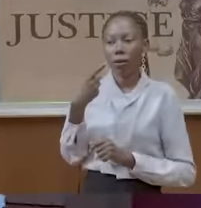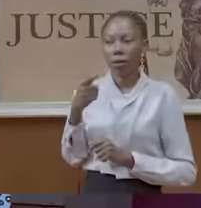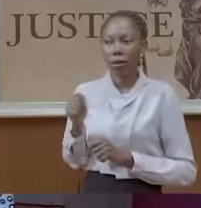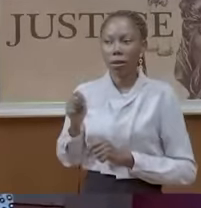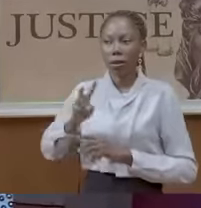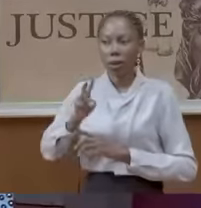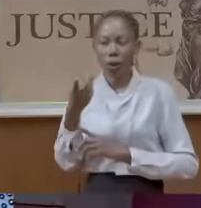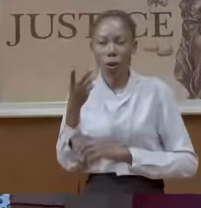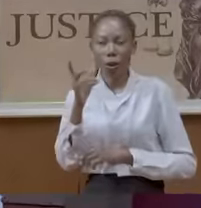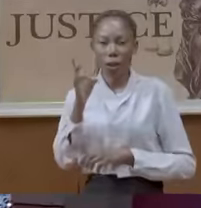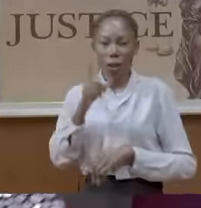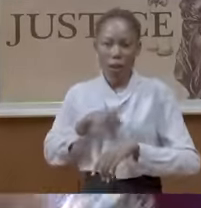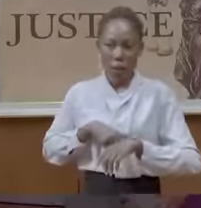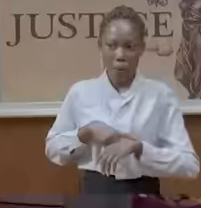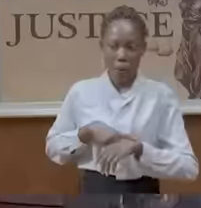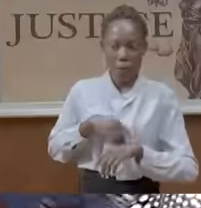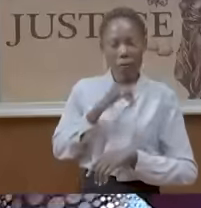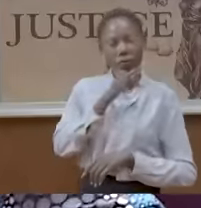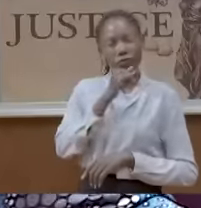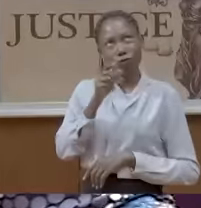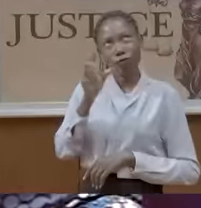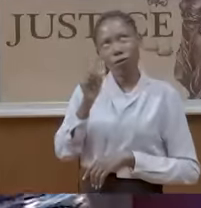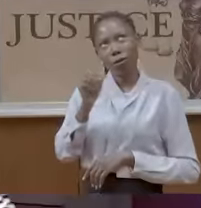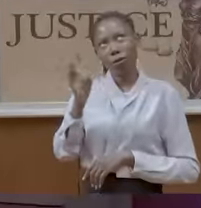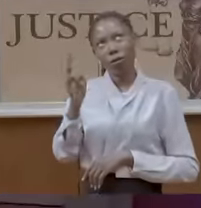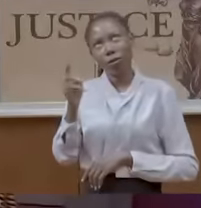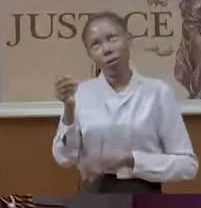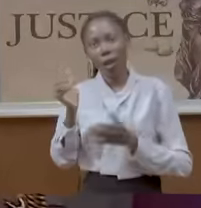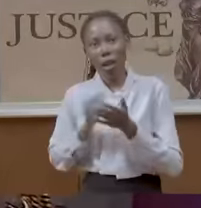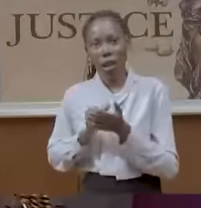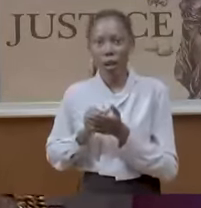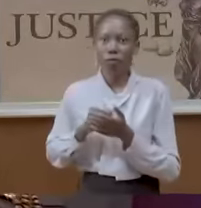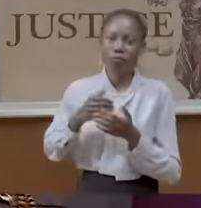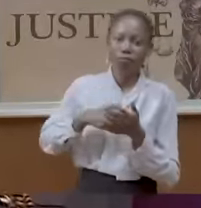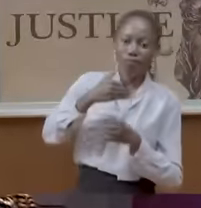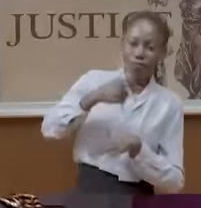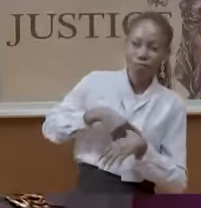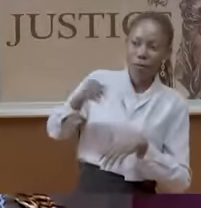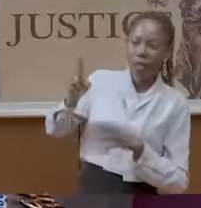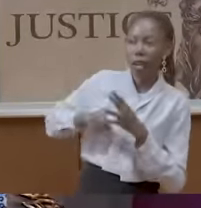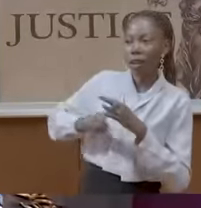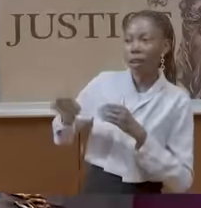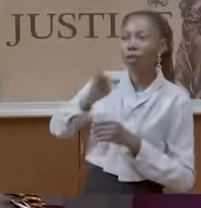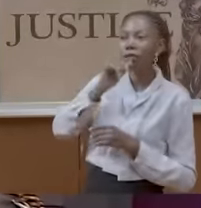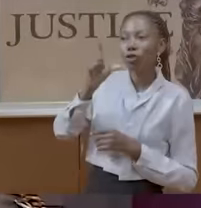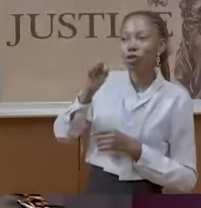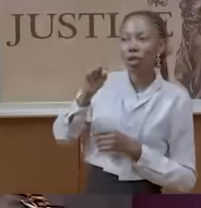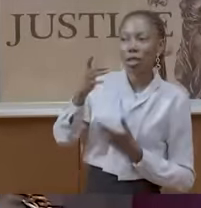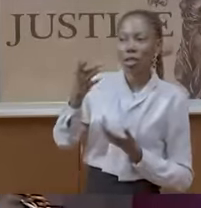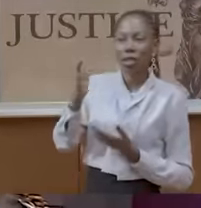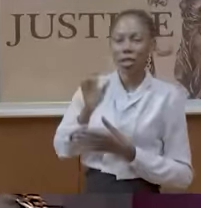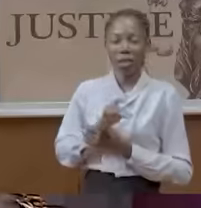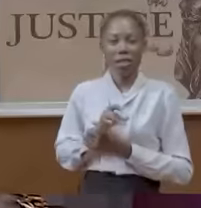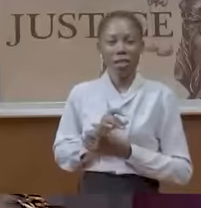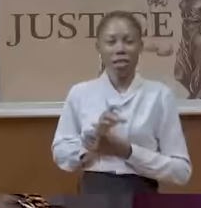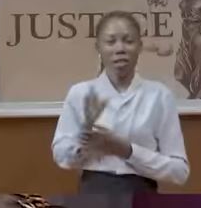was 2017. The third time was 2020. And our sister told me, said, why is it that mommy will always be